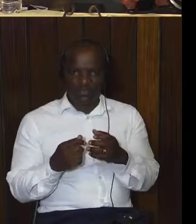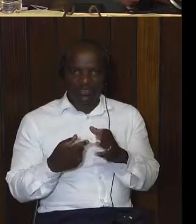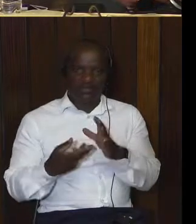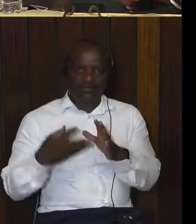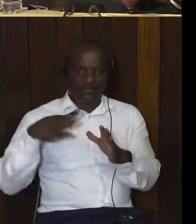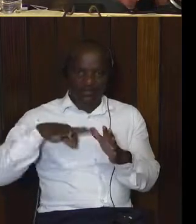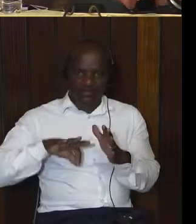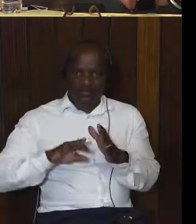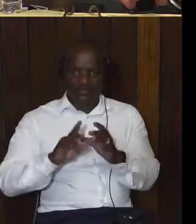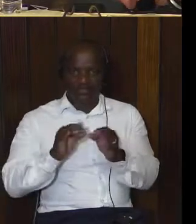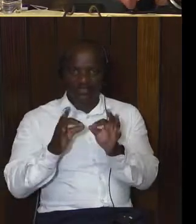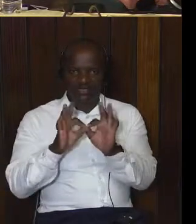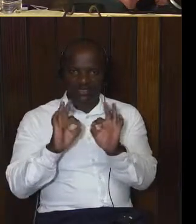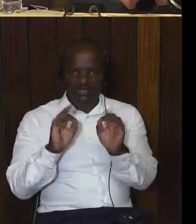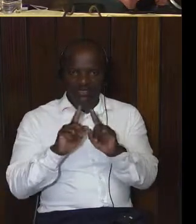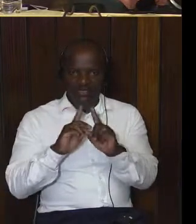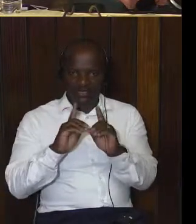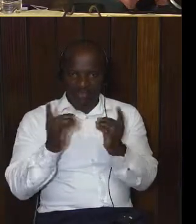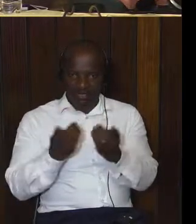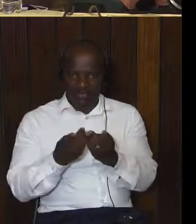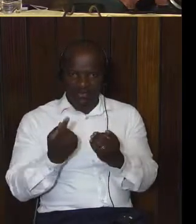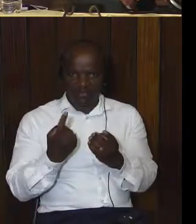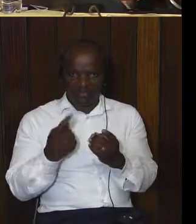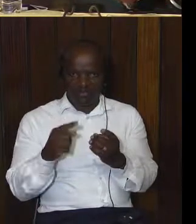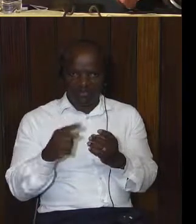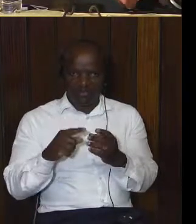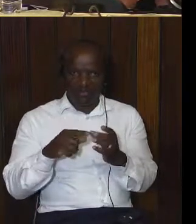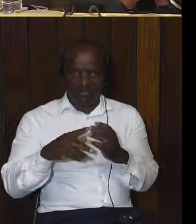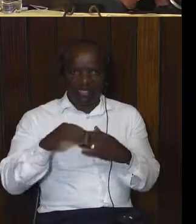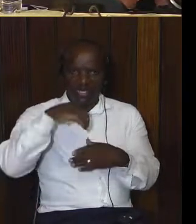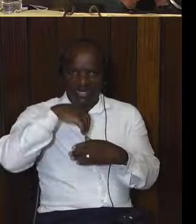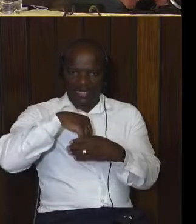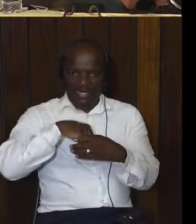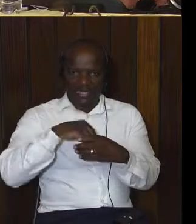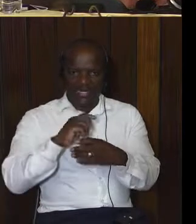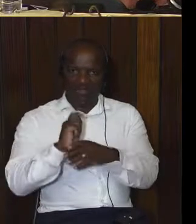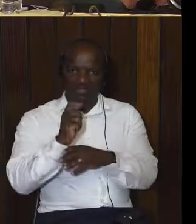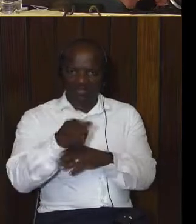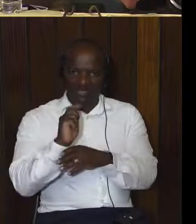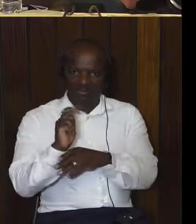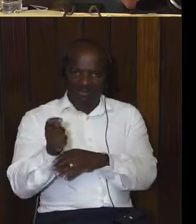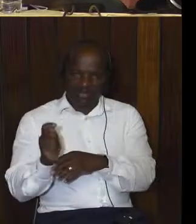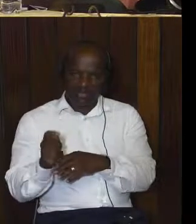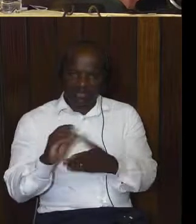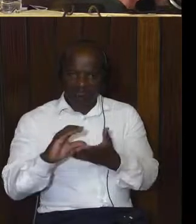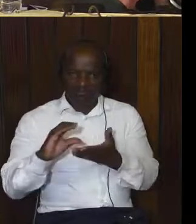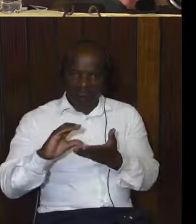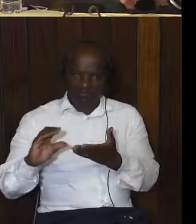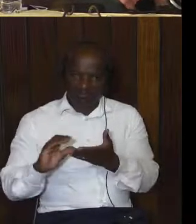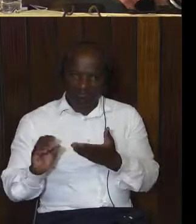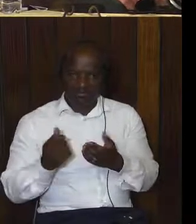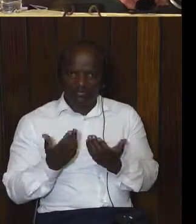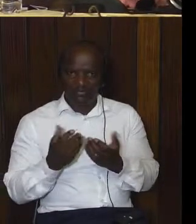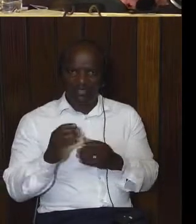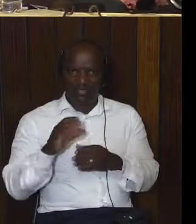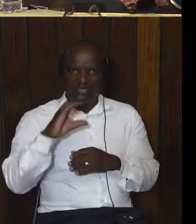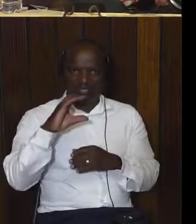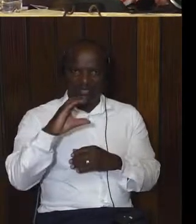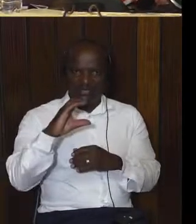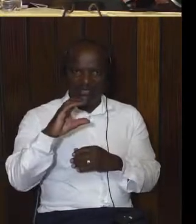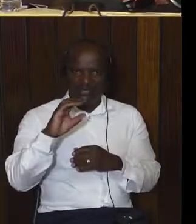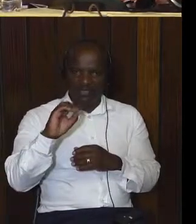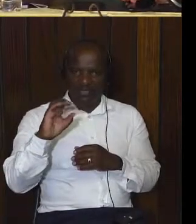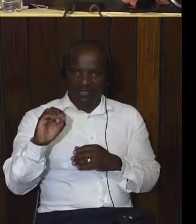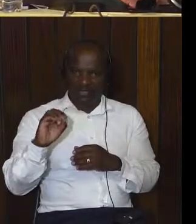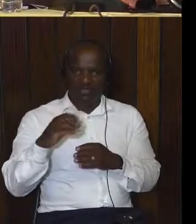department for our internal costs. So to the extent that we give support services, and I know our COO is very